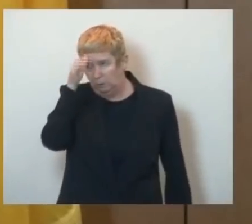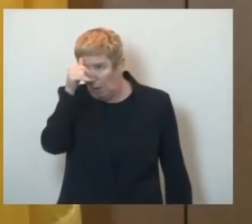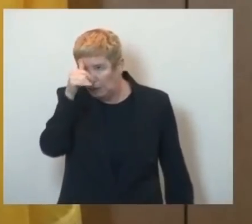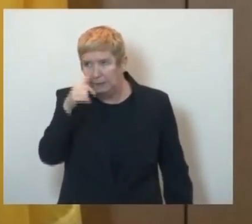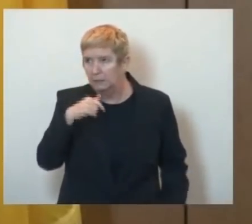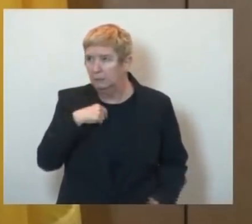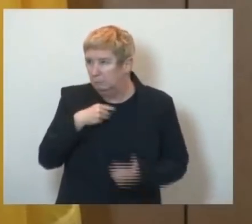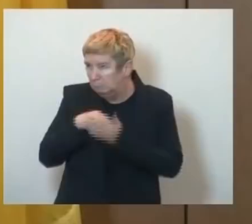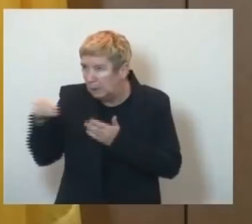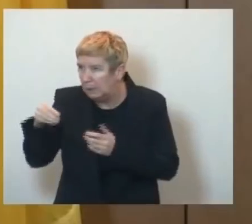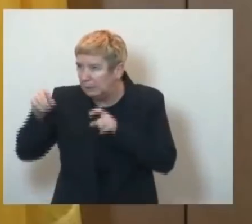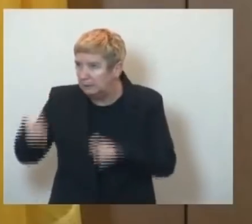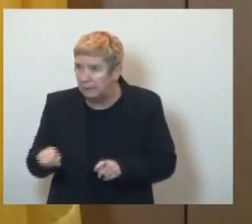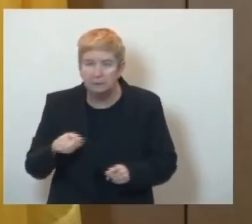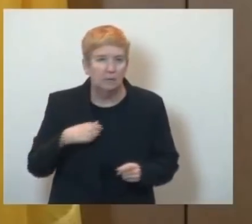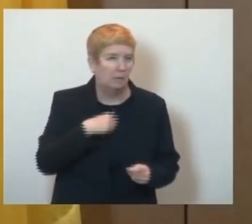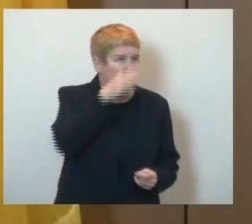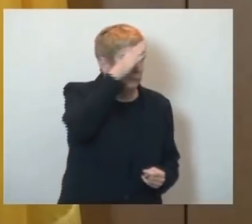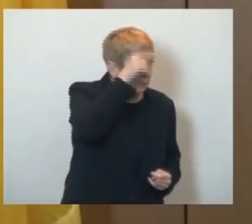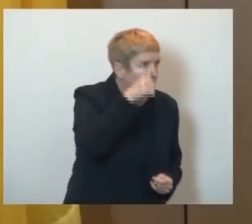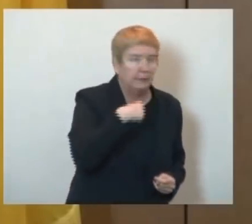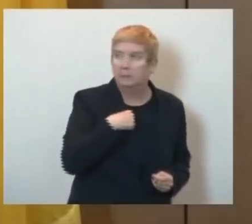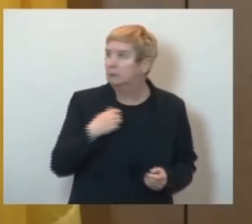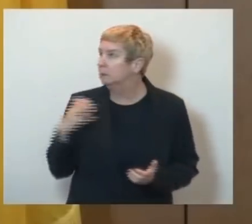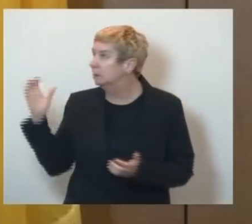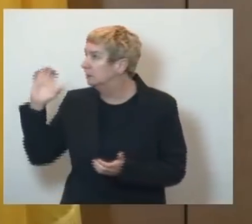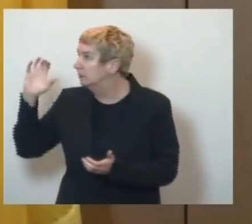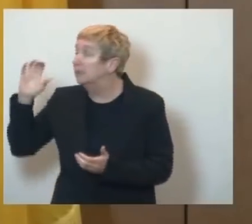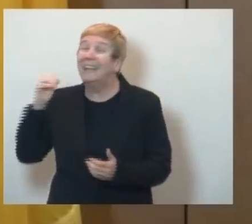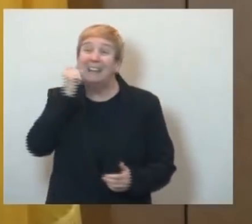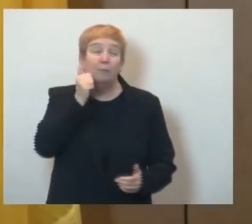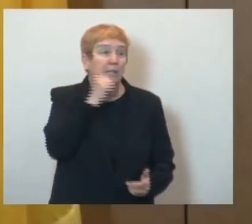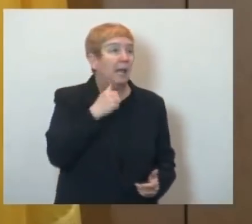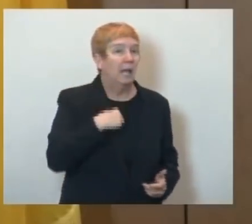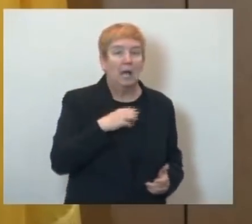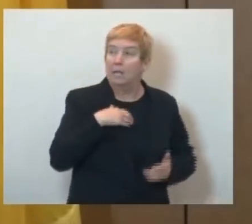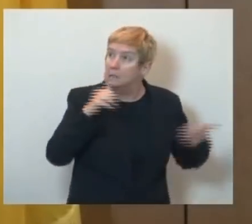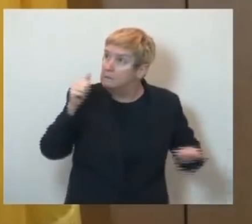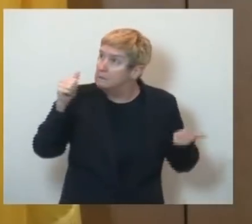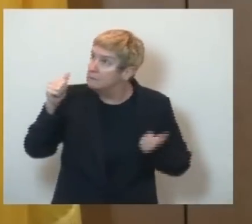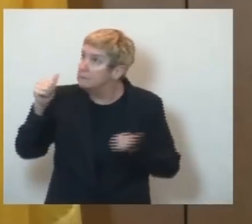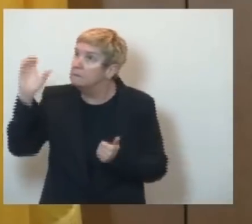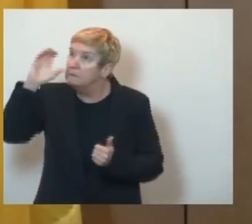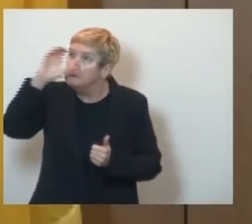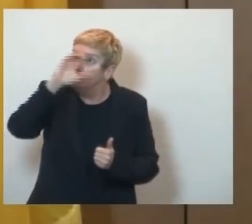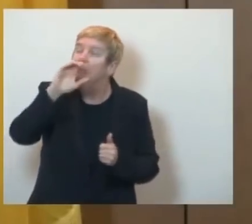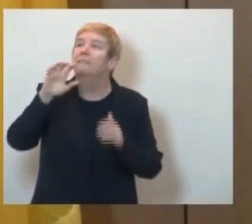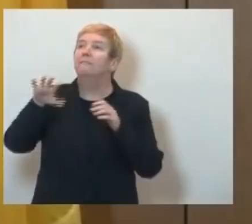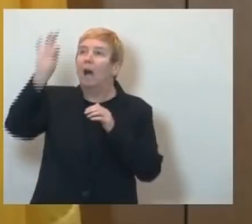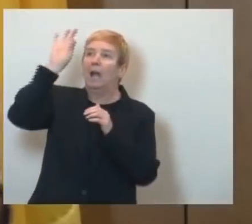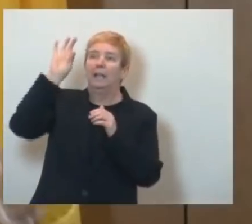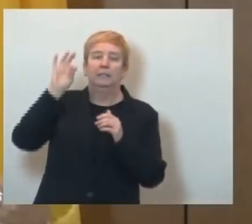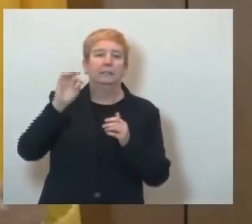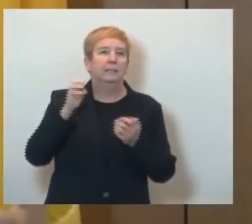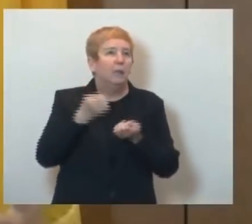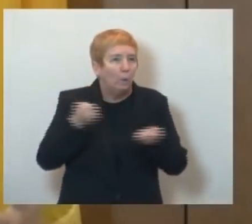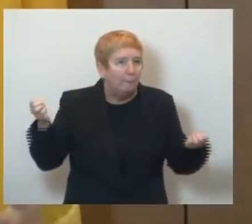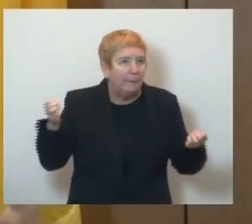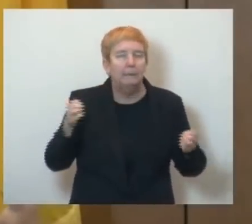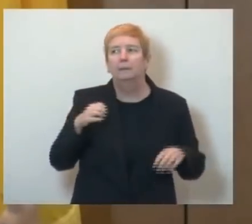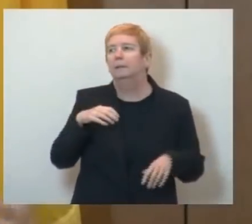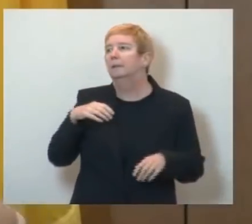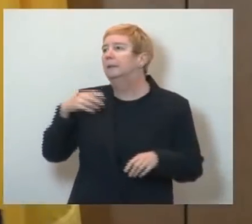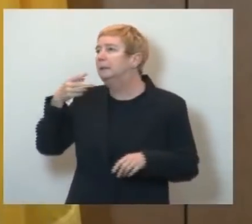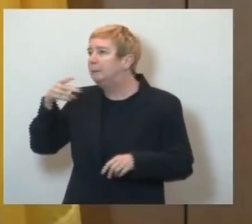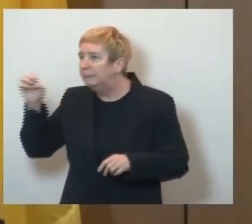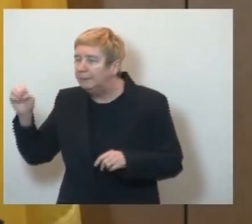test kits. I still am. I spend some part of every day chasing what we call the consumables, right? The sampling on the